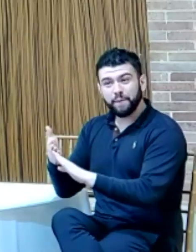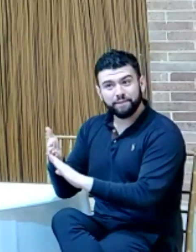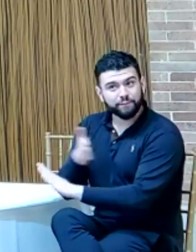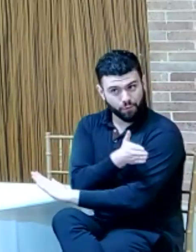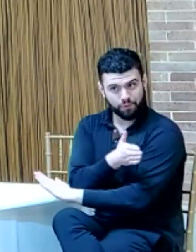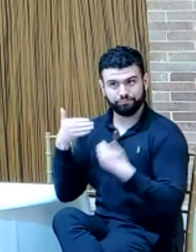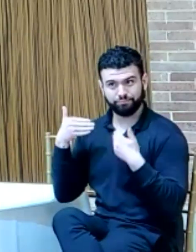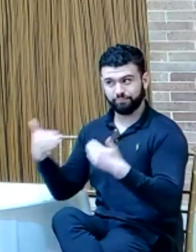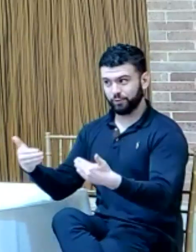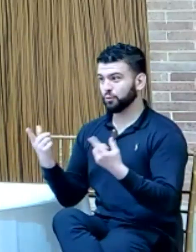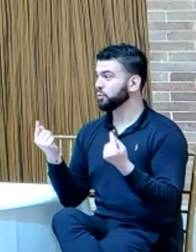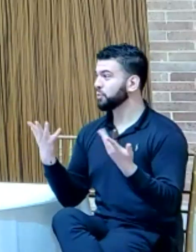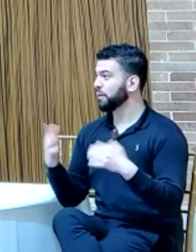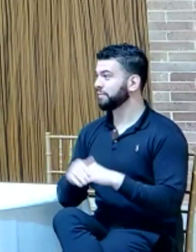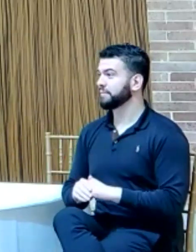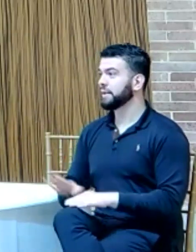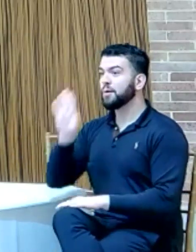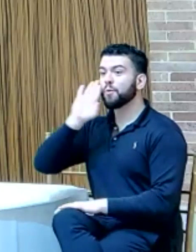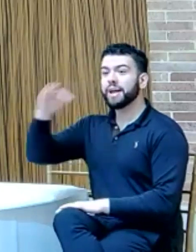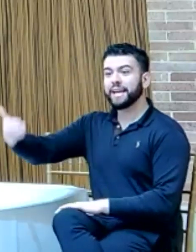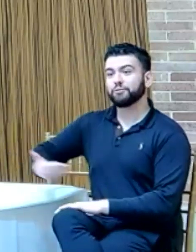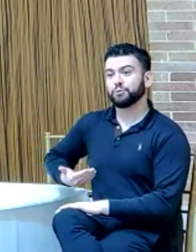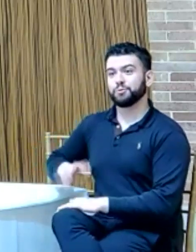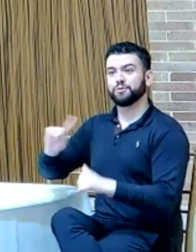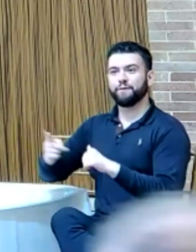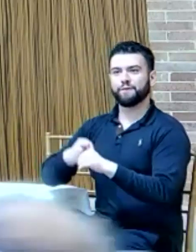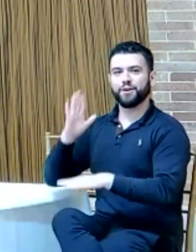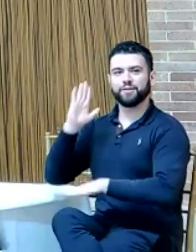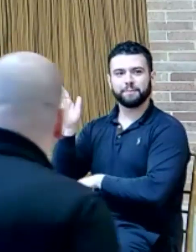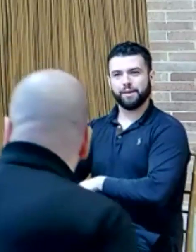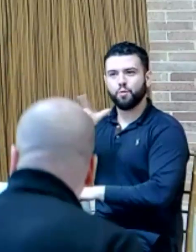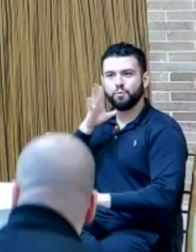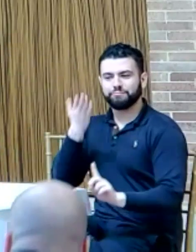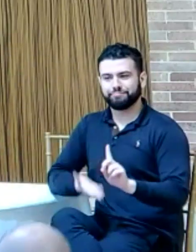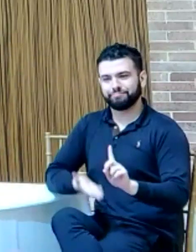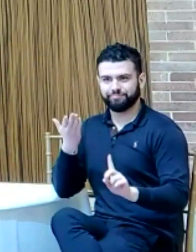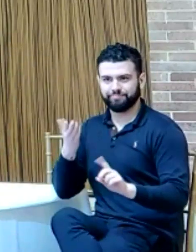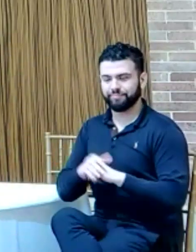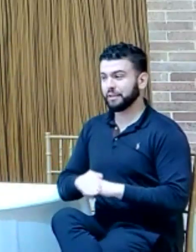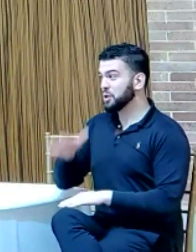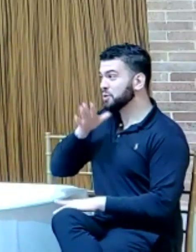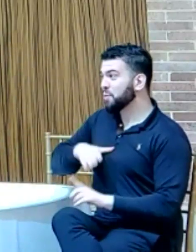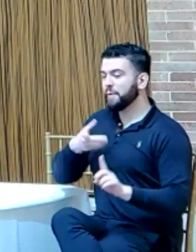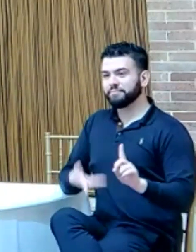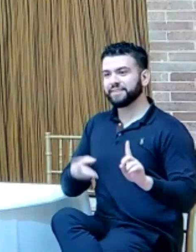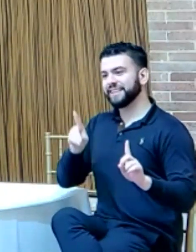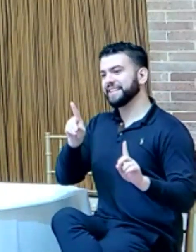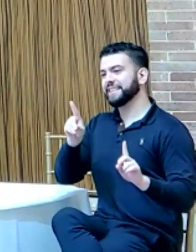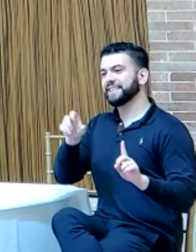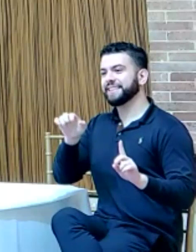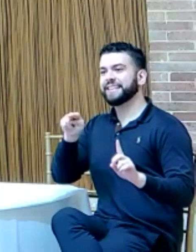to that I would like to introduce today's first speaker and she is Denise